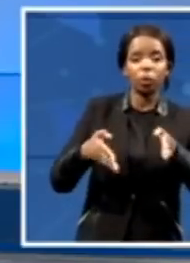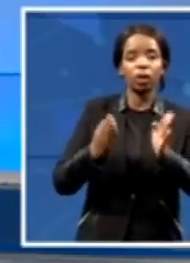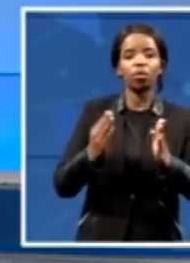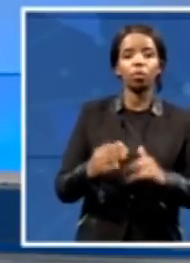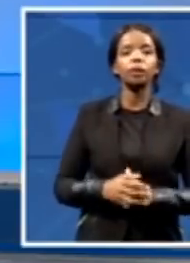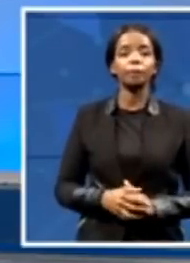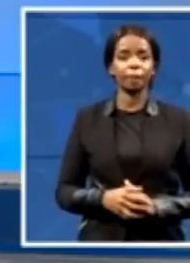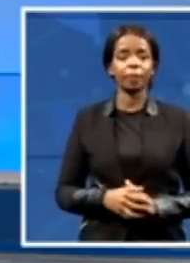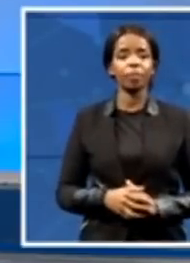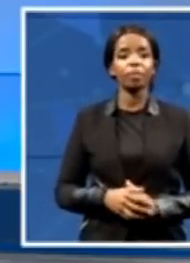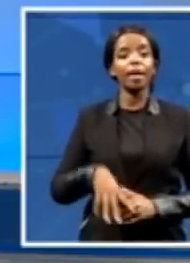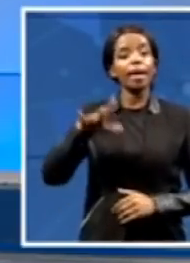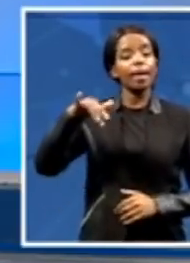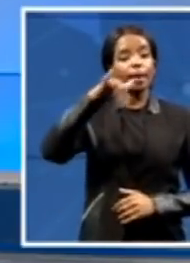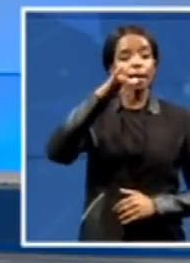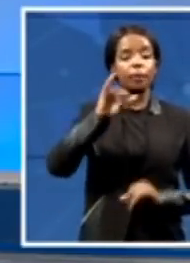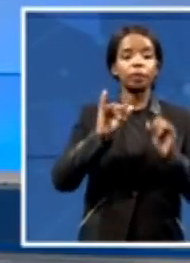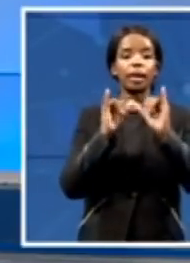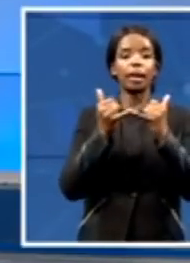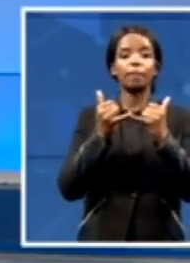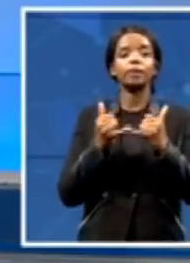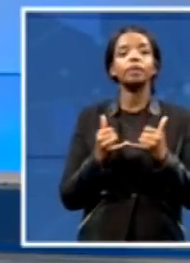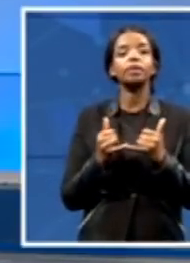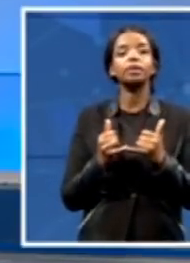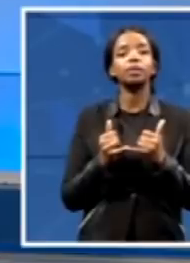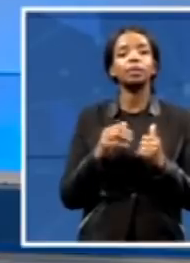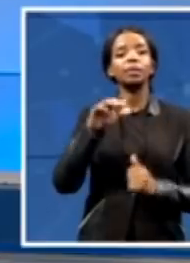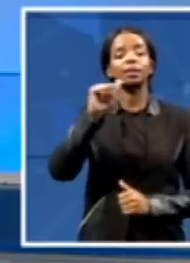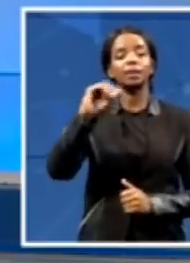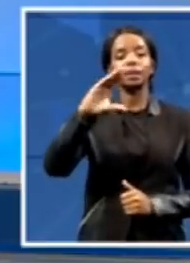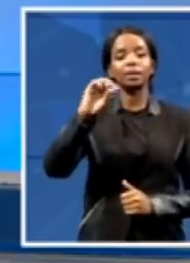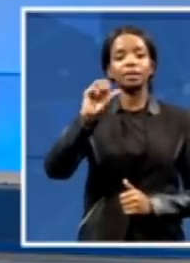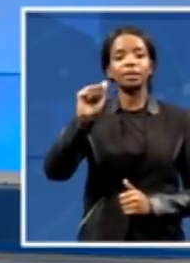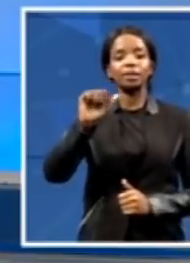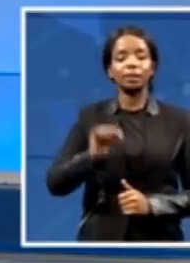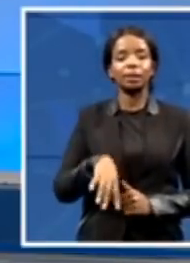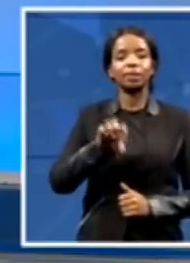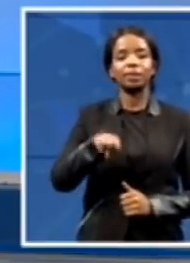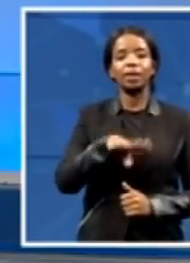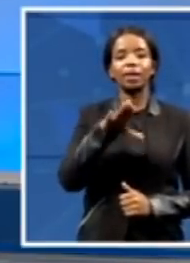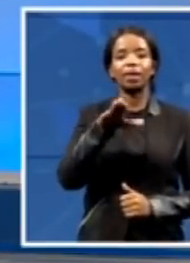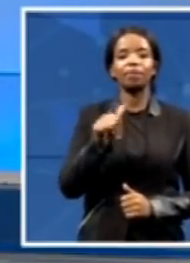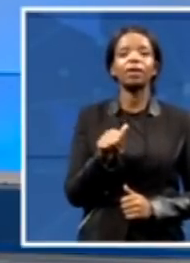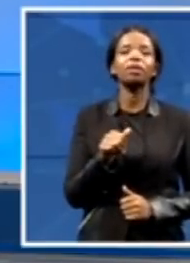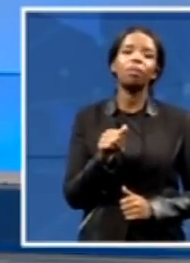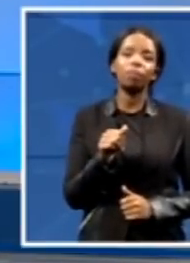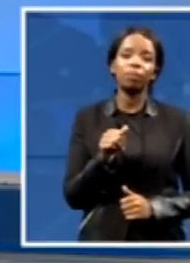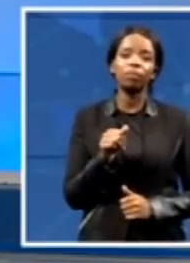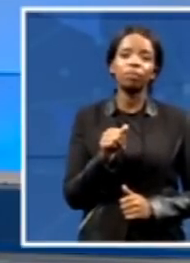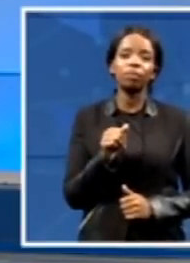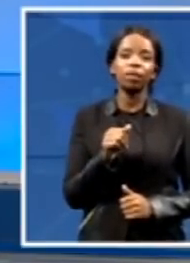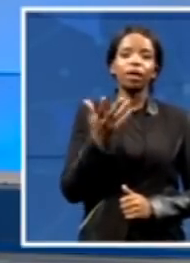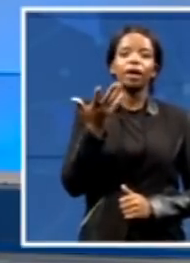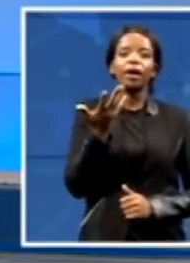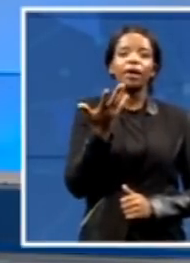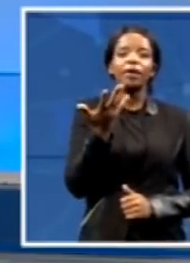AXA, with regards to Tiny. We've reached out to Airports Company South Africa with